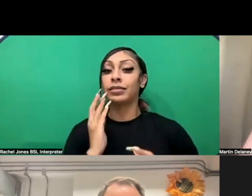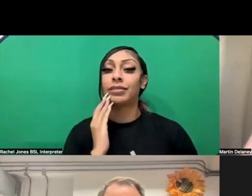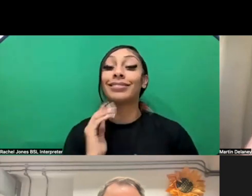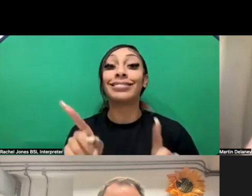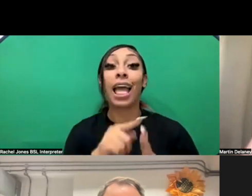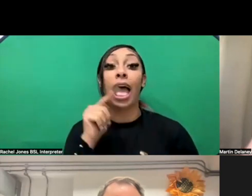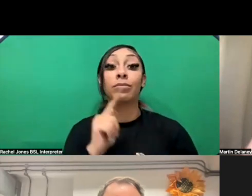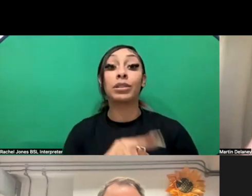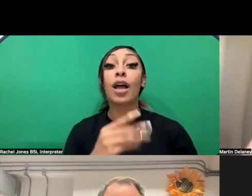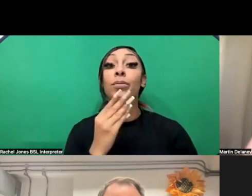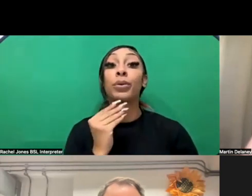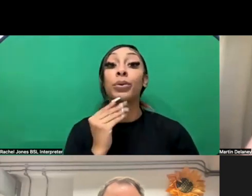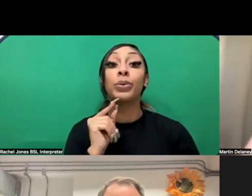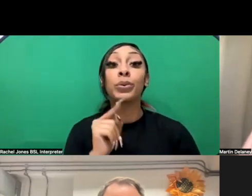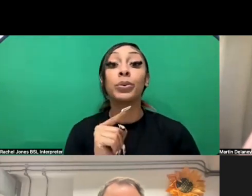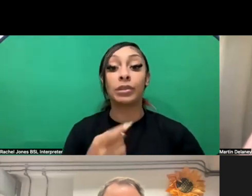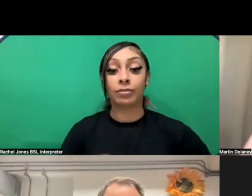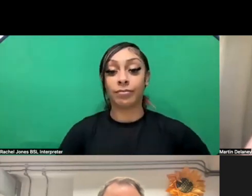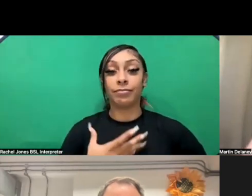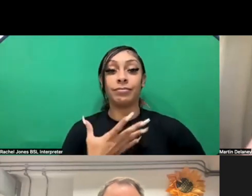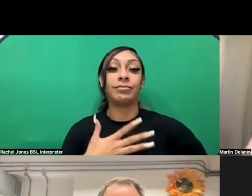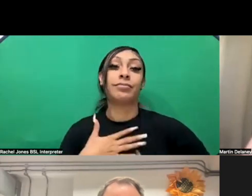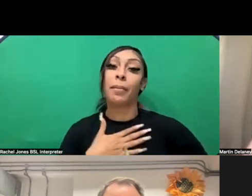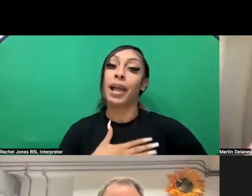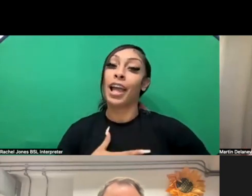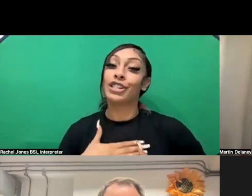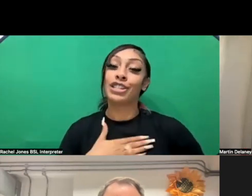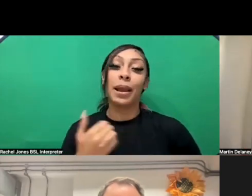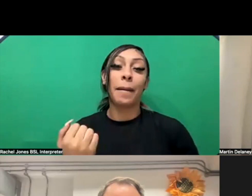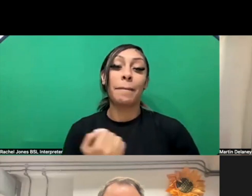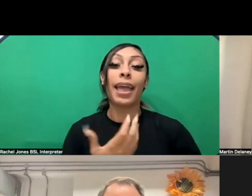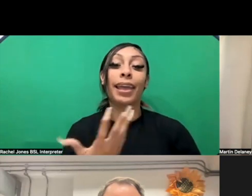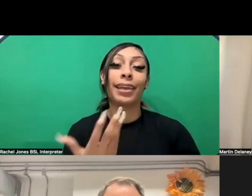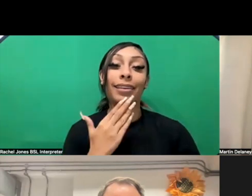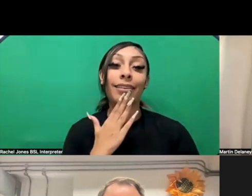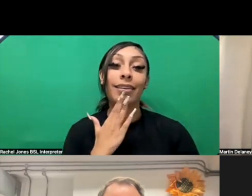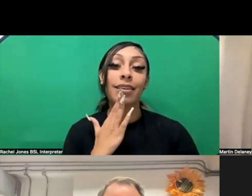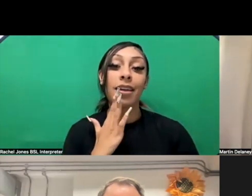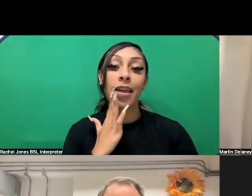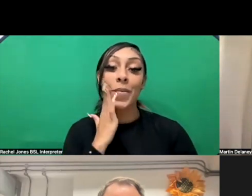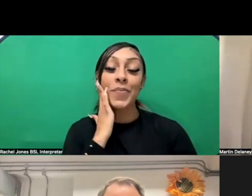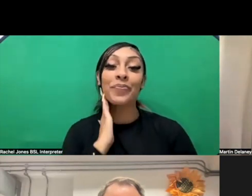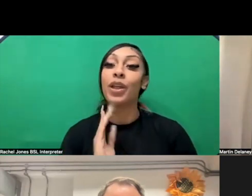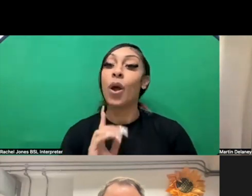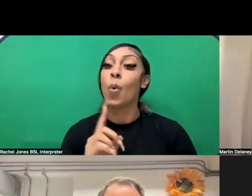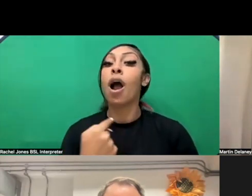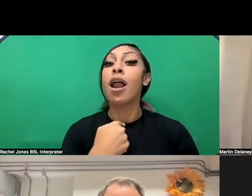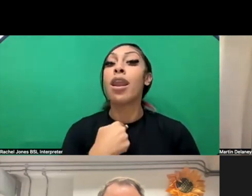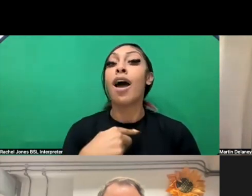use that passion for making my idealized instrument to be one of the voices in shaping